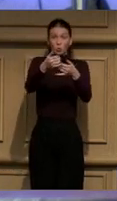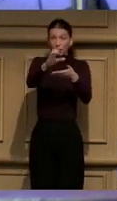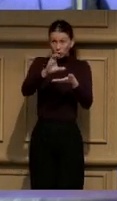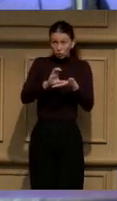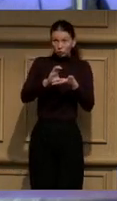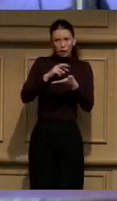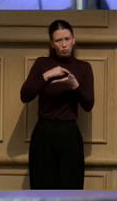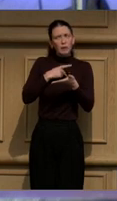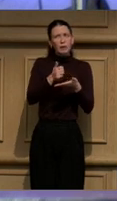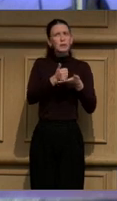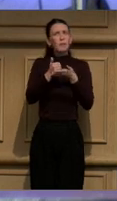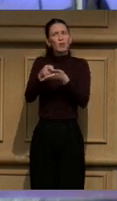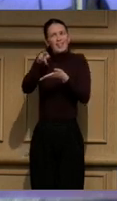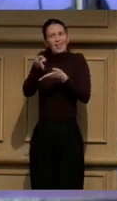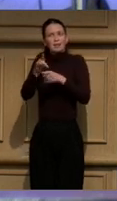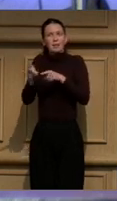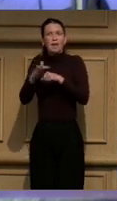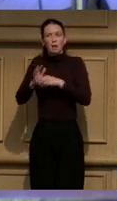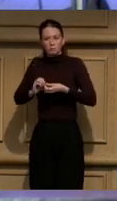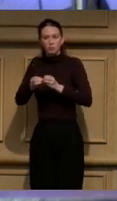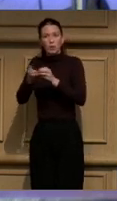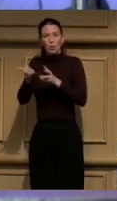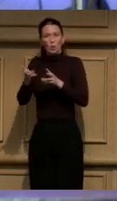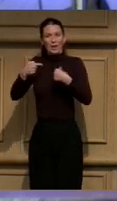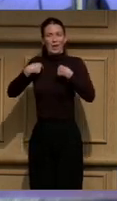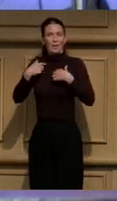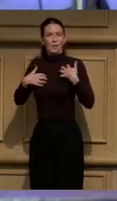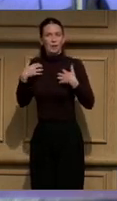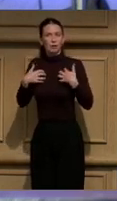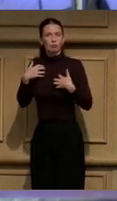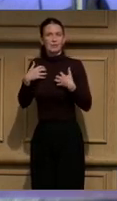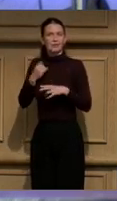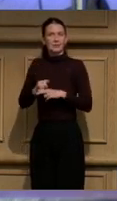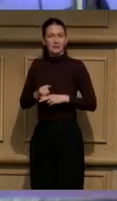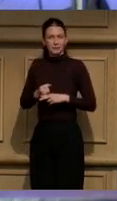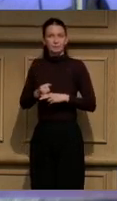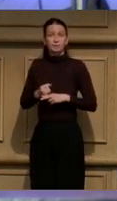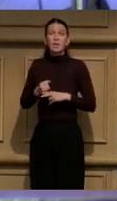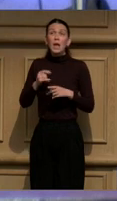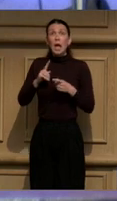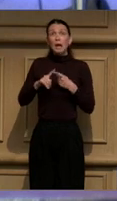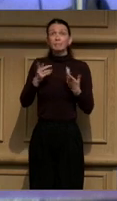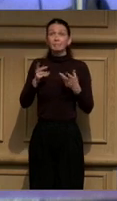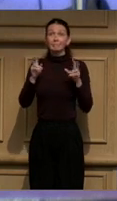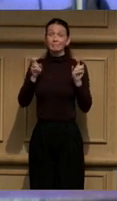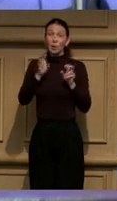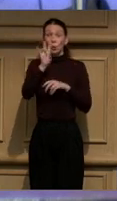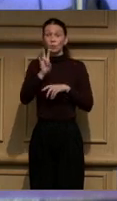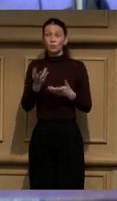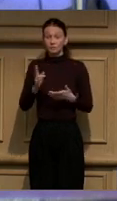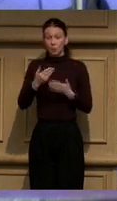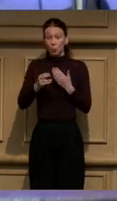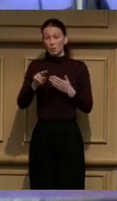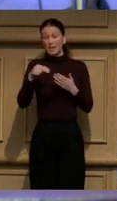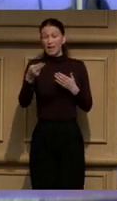process. And what next, I guess, would be kind of the opportunities to